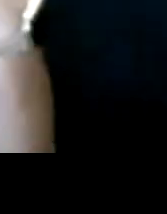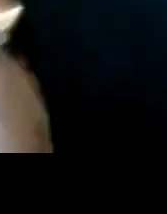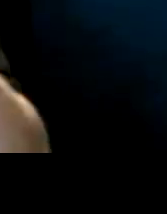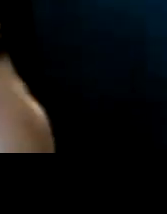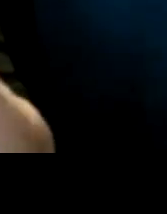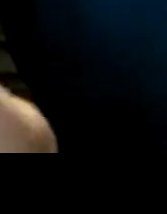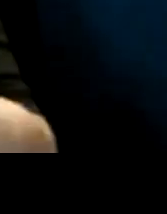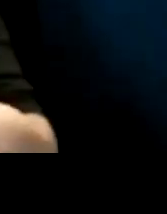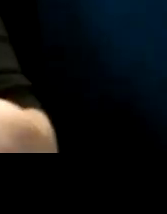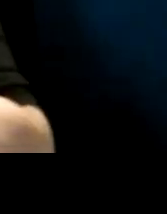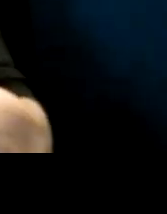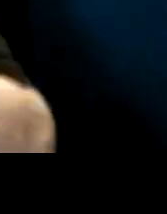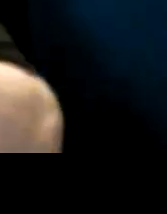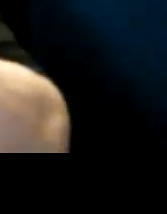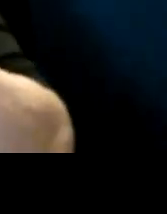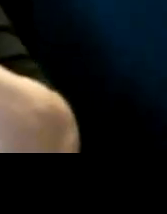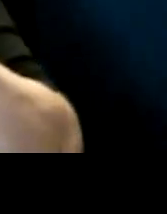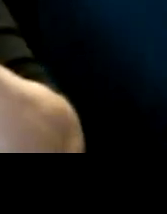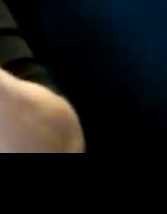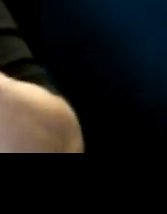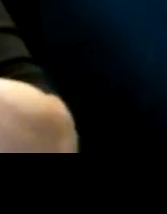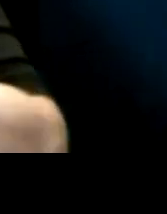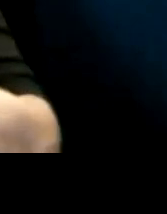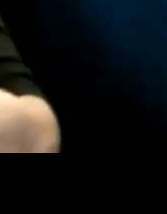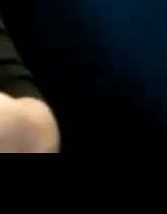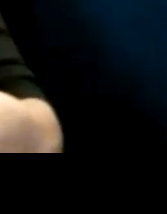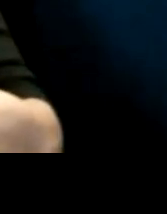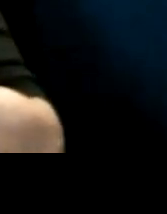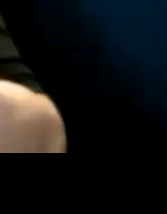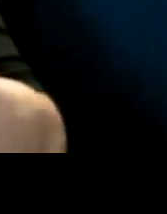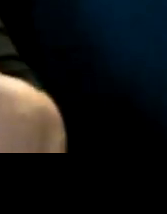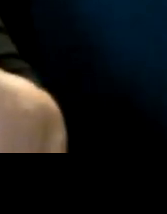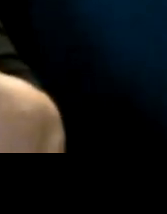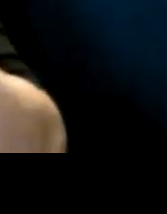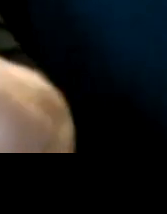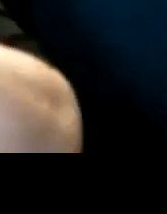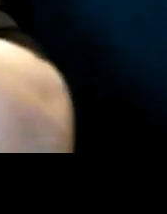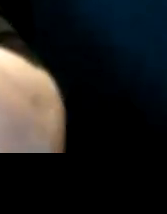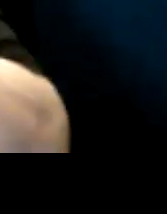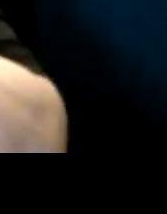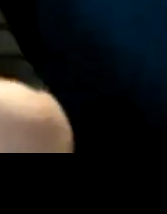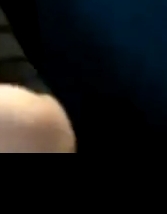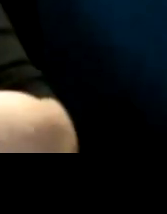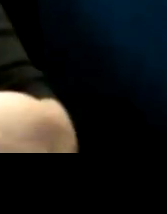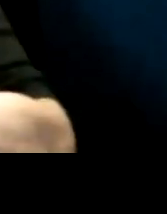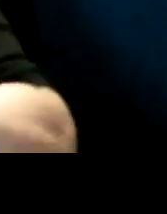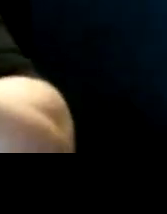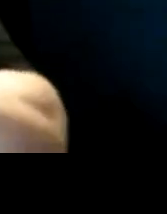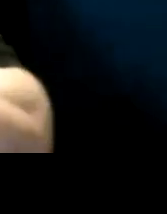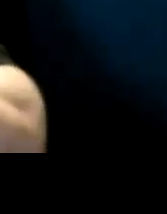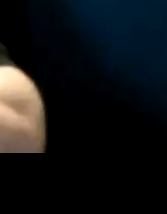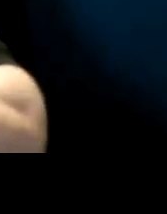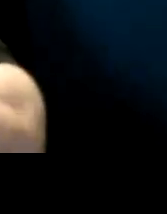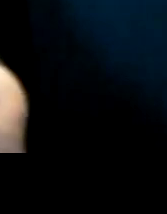isolation, denying, minimizing, and blaming, using children, using male privilege, and using economic